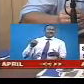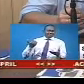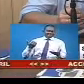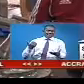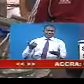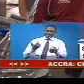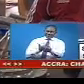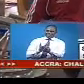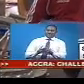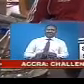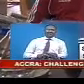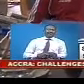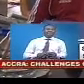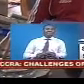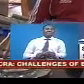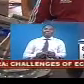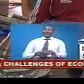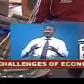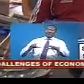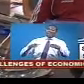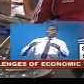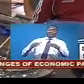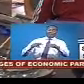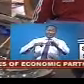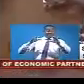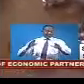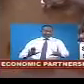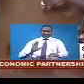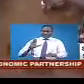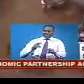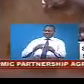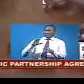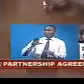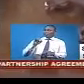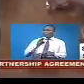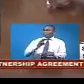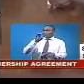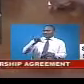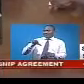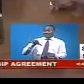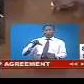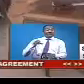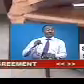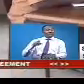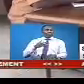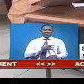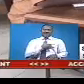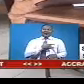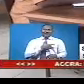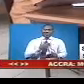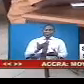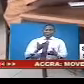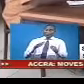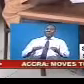player in Ghana. The sponsorship committee chairman of the Ghana Tennis Association, Kobe Brew, expressed the hope that